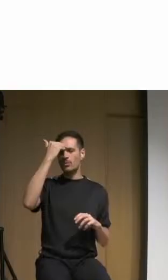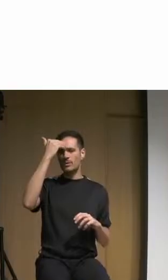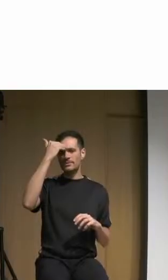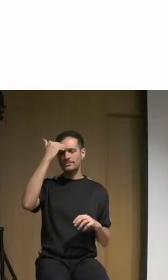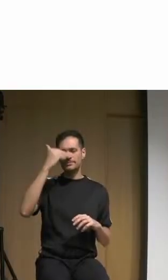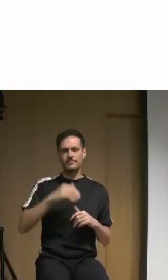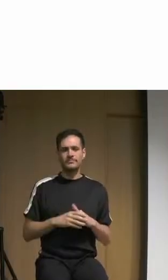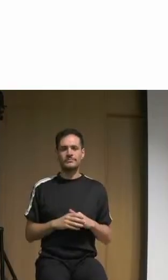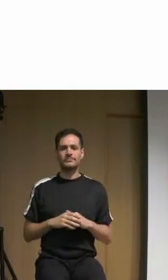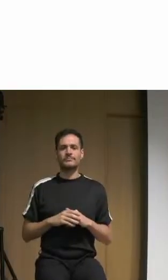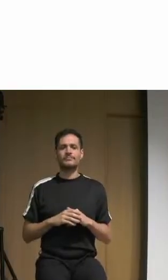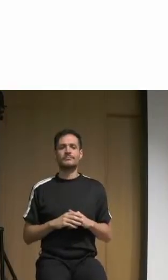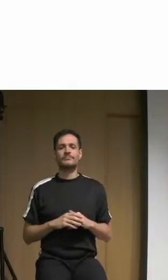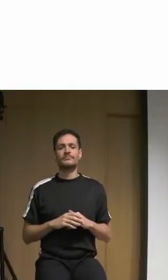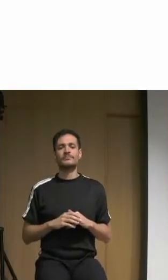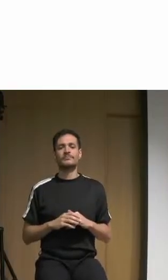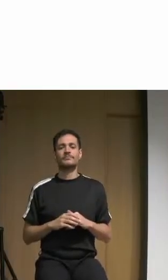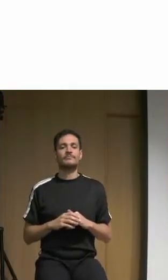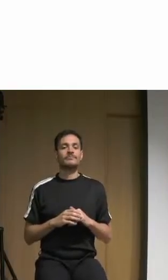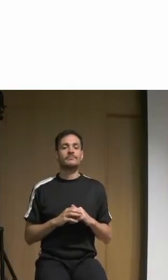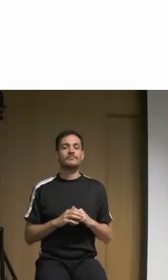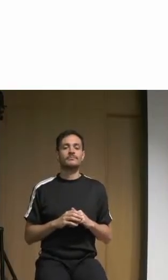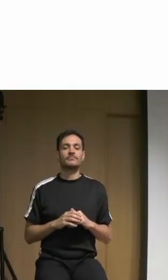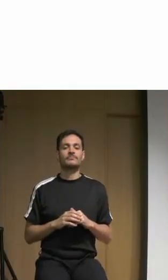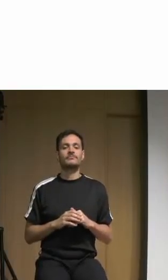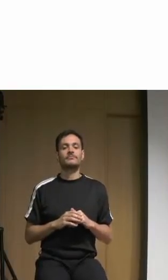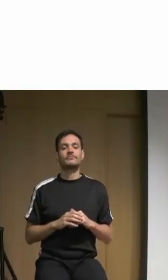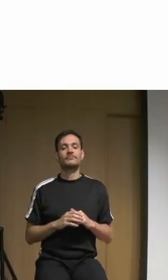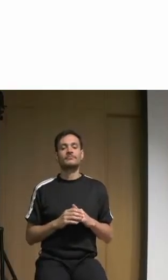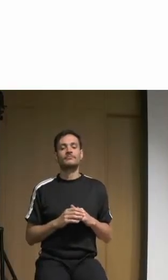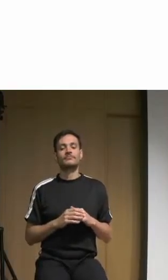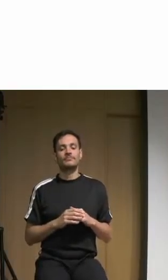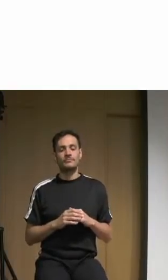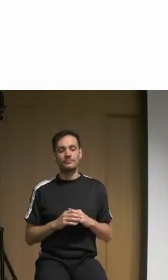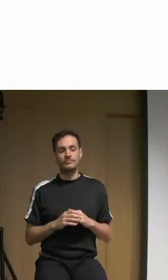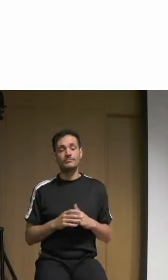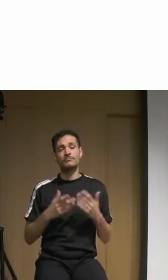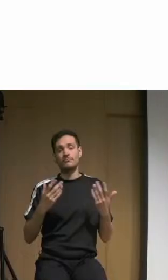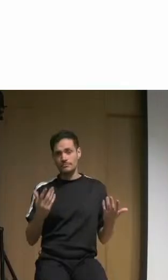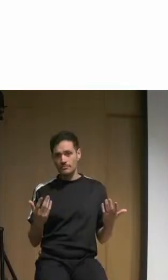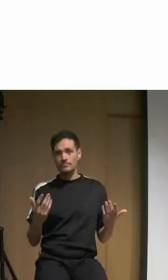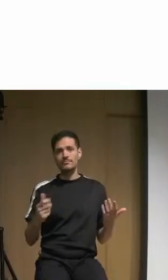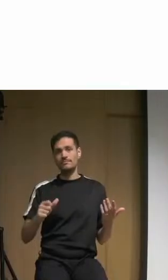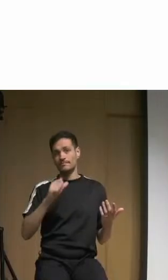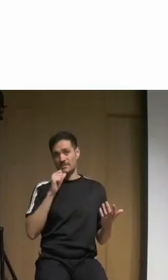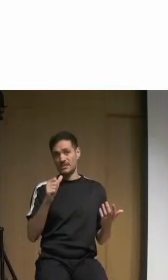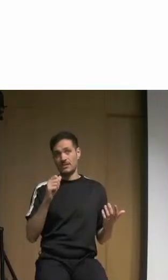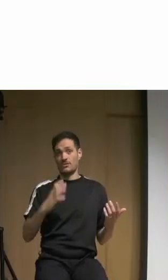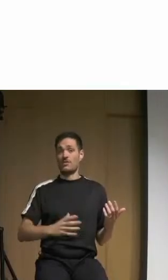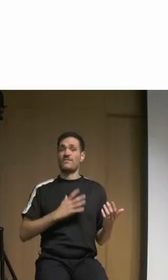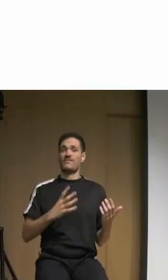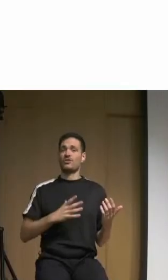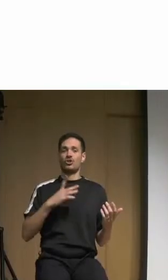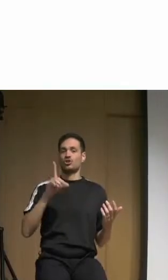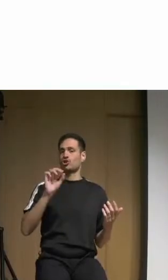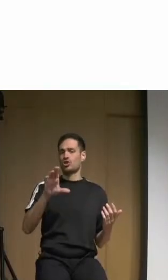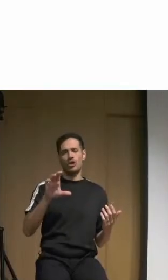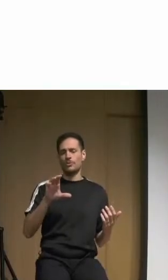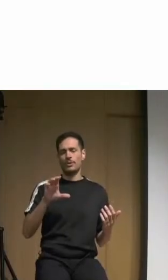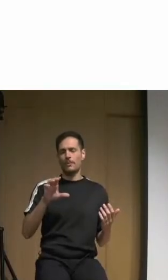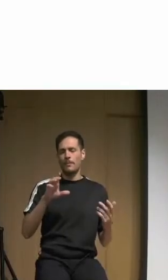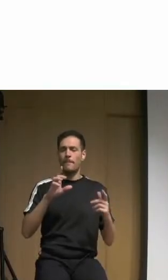that making it some kind of informal, I mean, certainly it's not an official document. No. And different